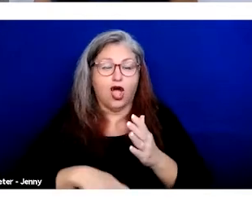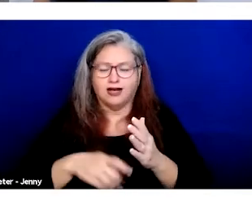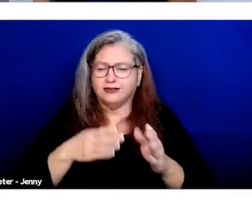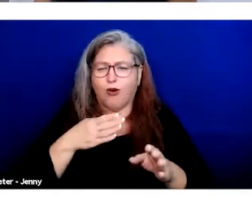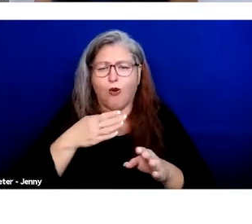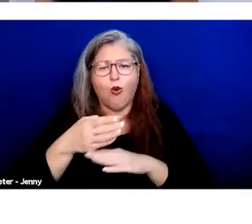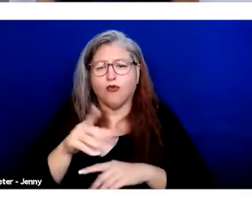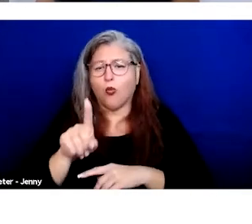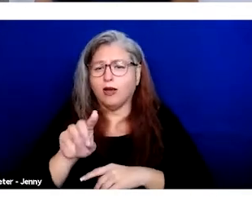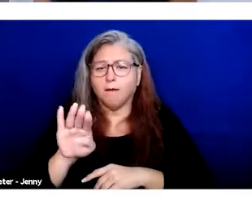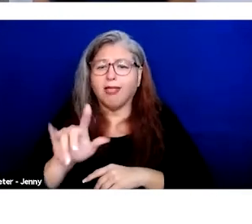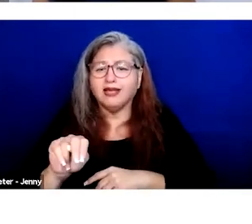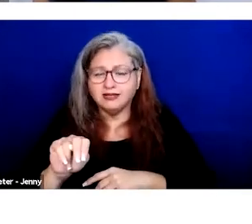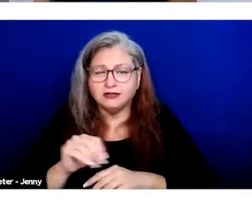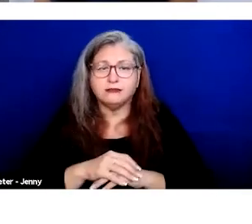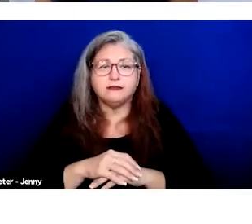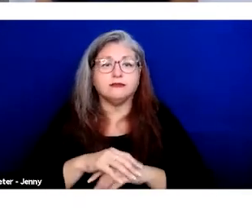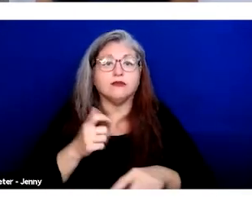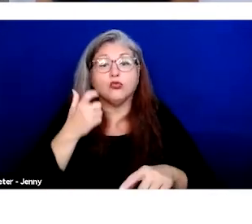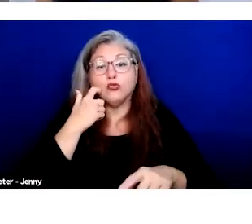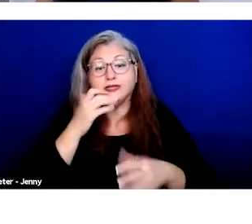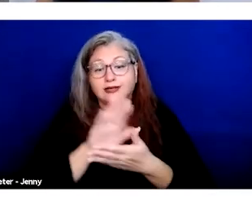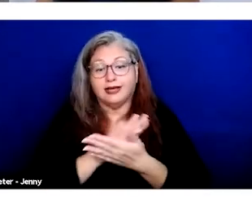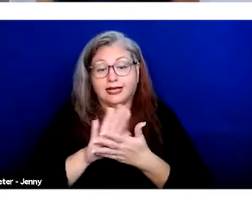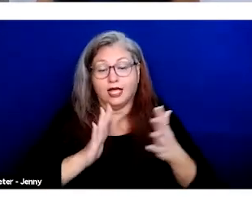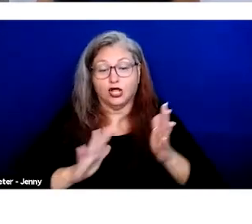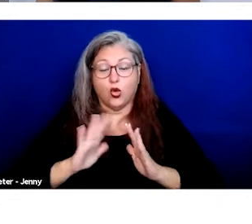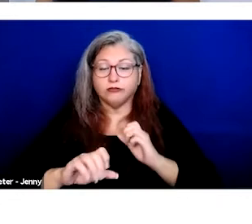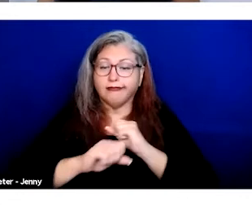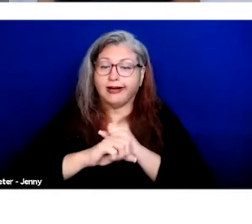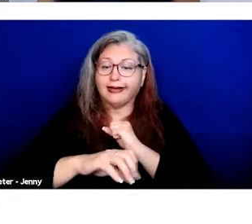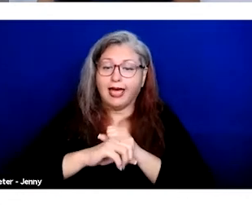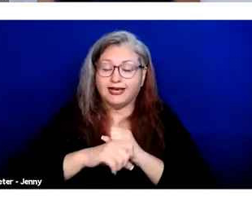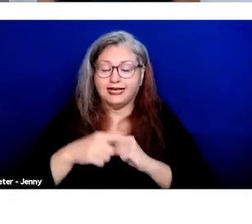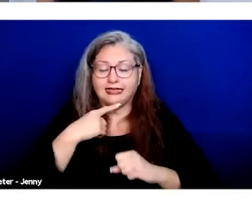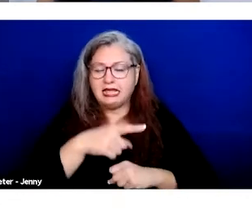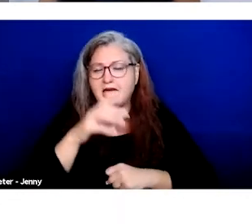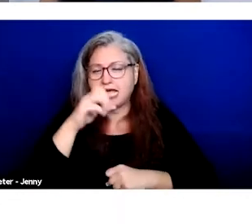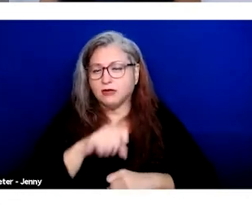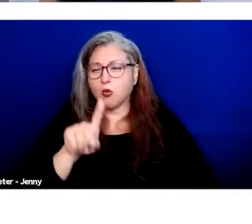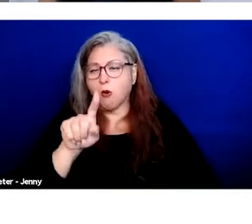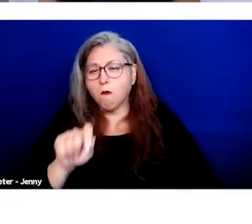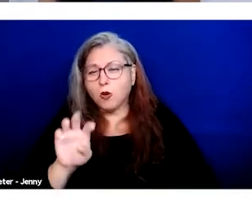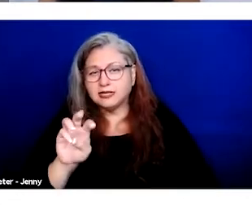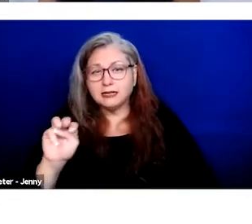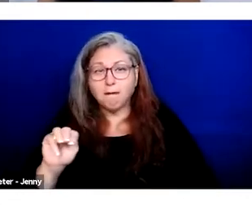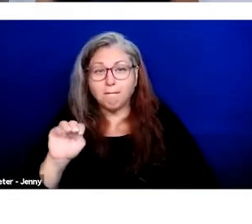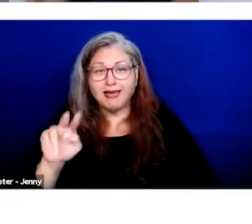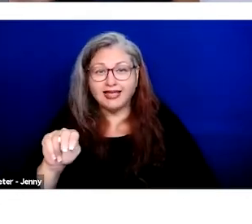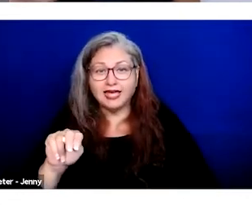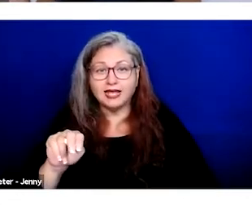billions. Recently, the Clean Clothes campaign estimated that 1.6 million garment